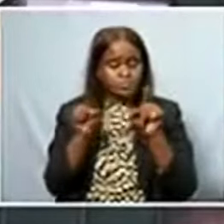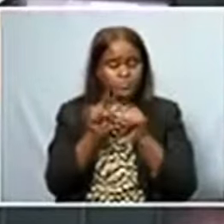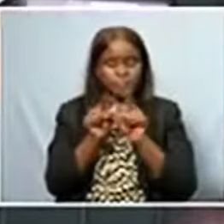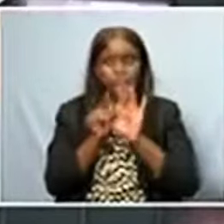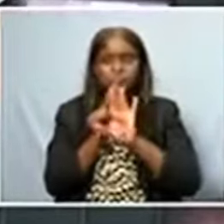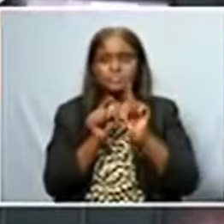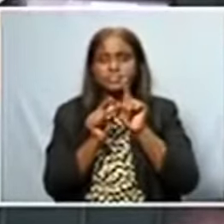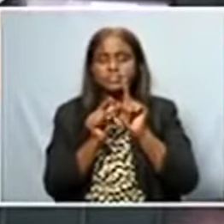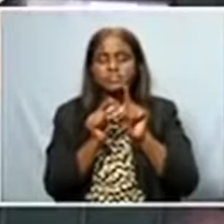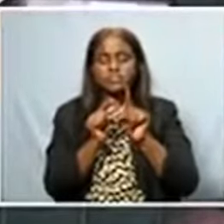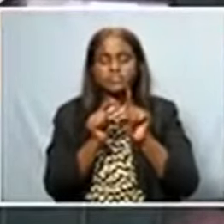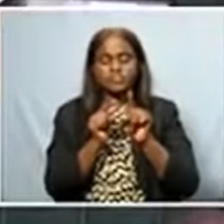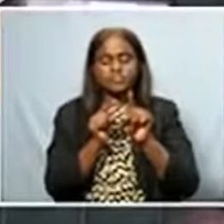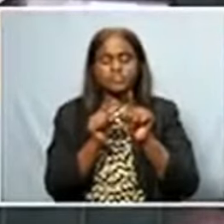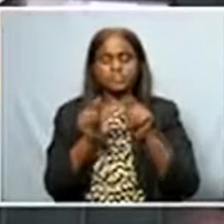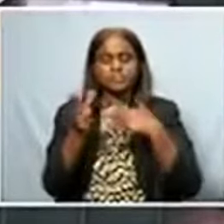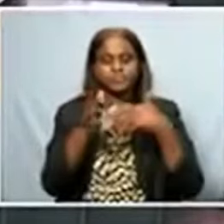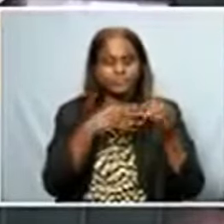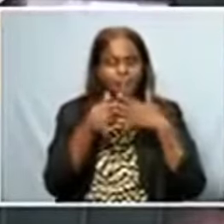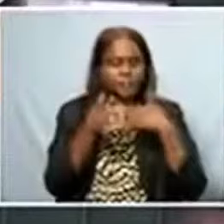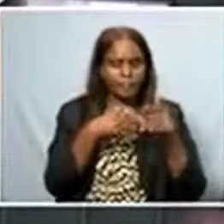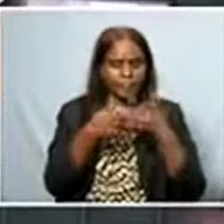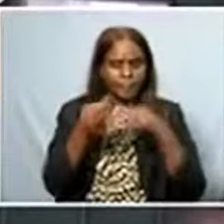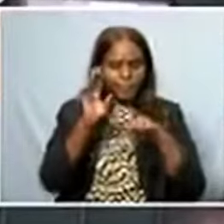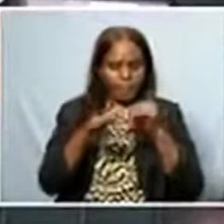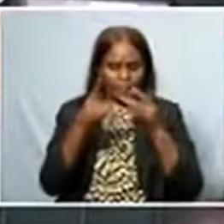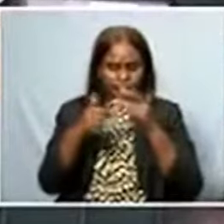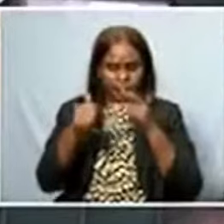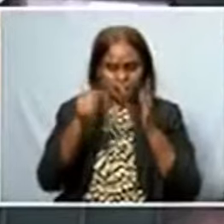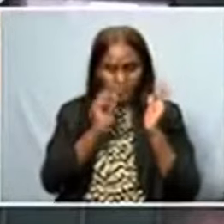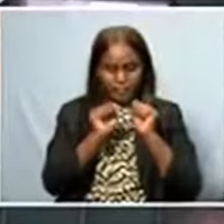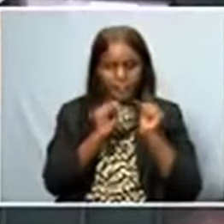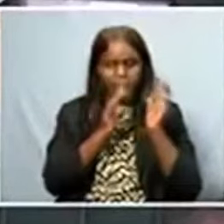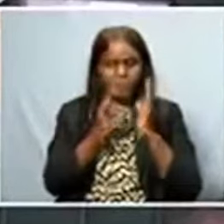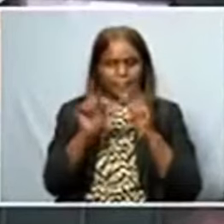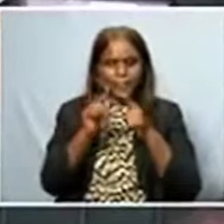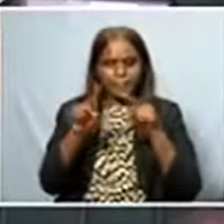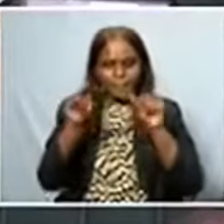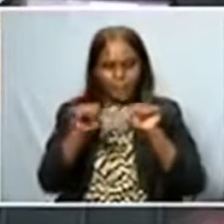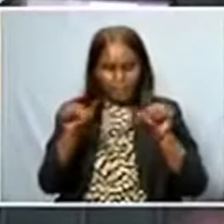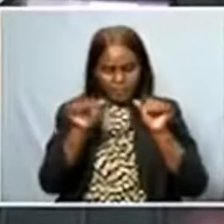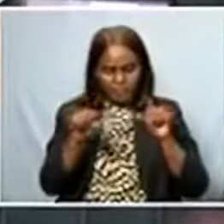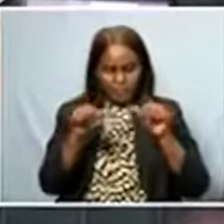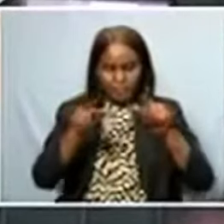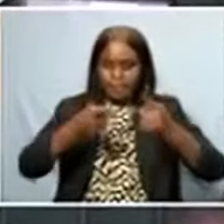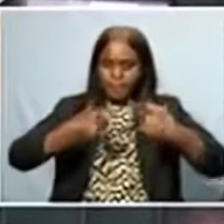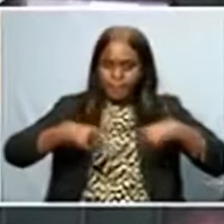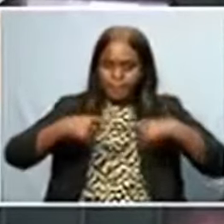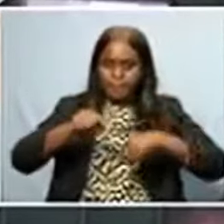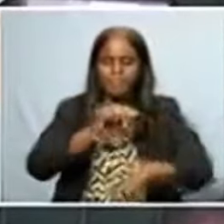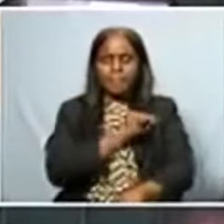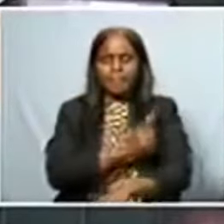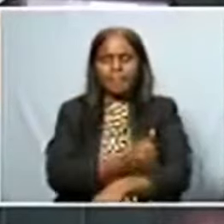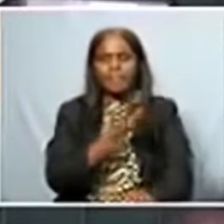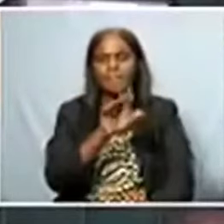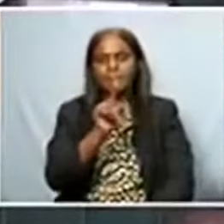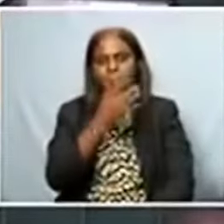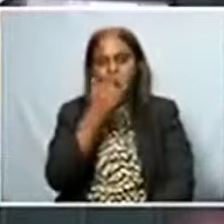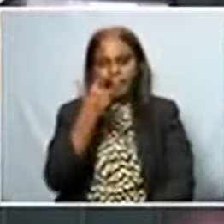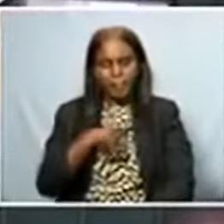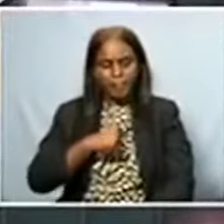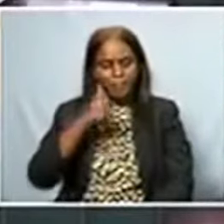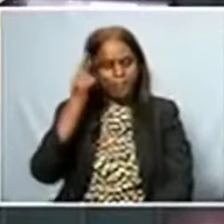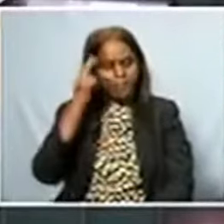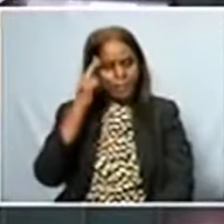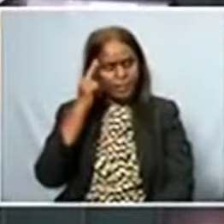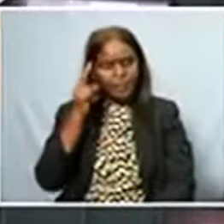is easier than what they may consider to audit local authorities. Let's remember